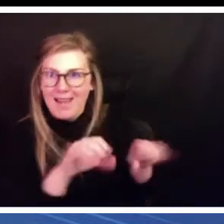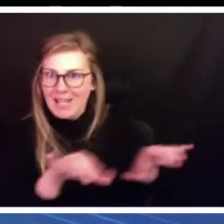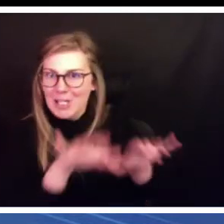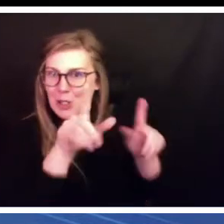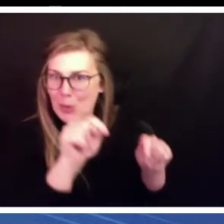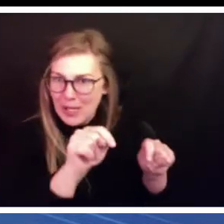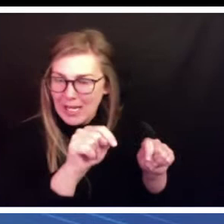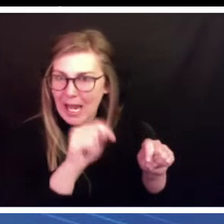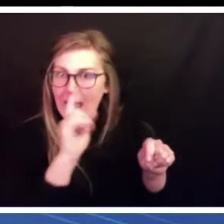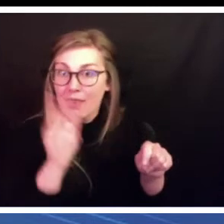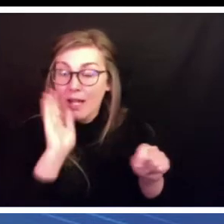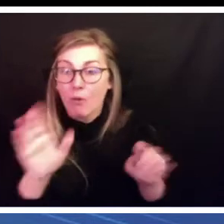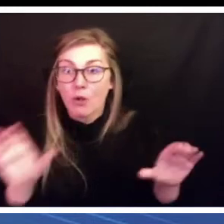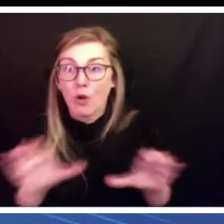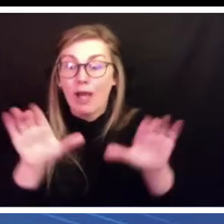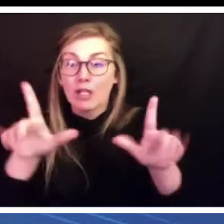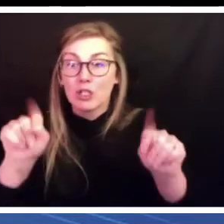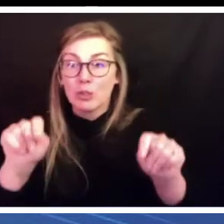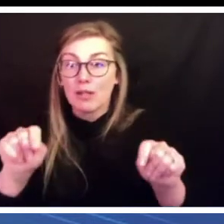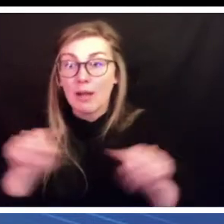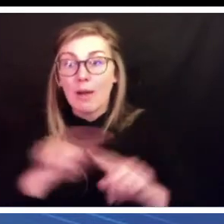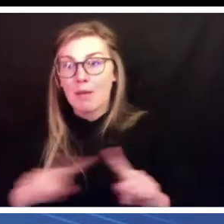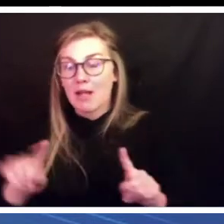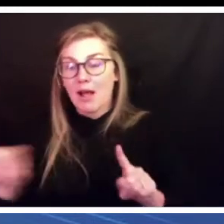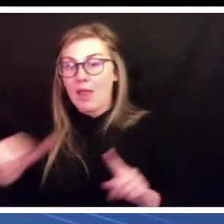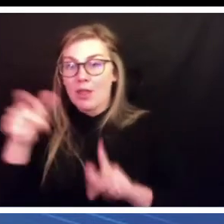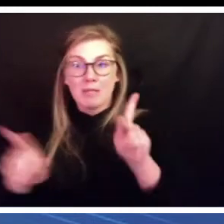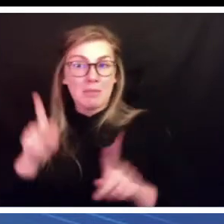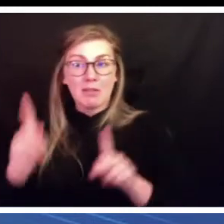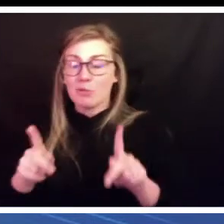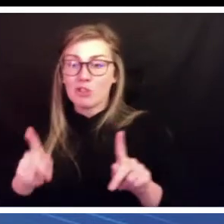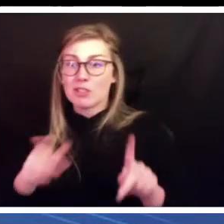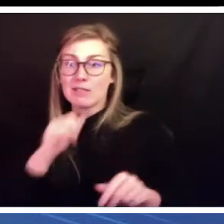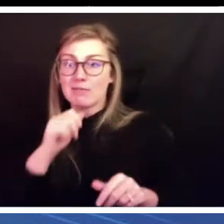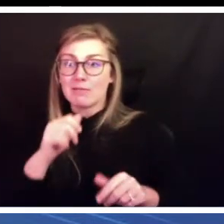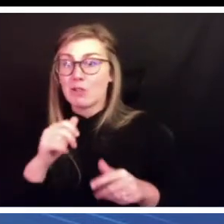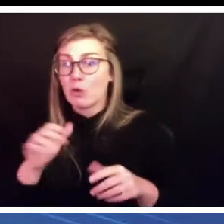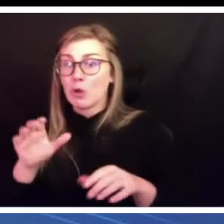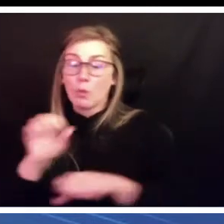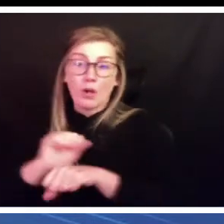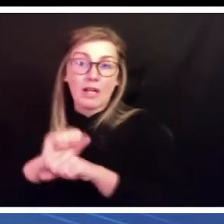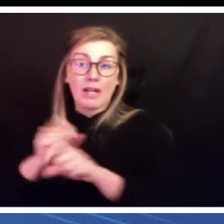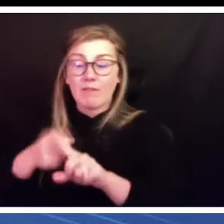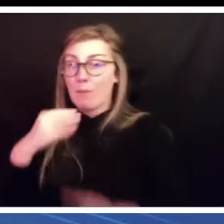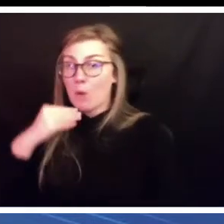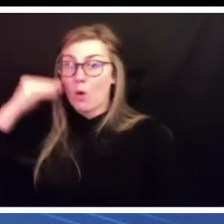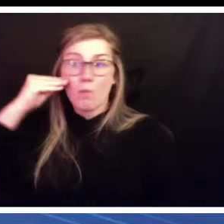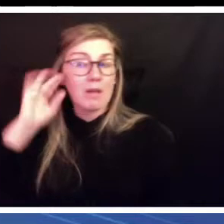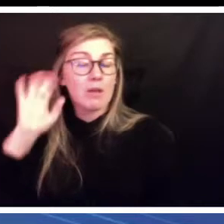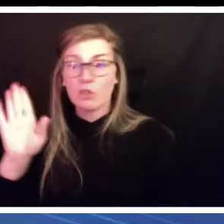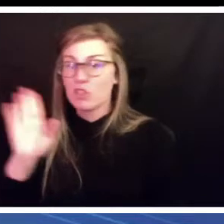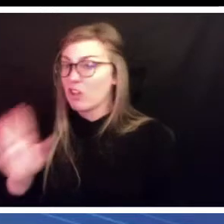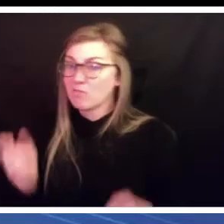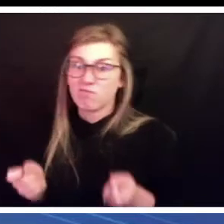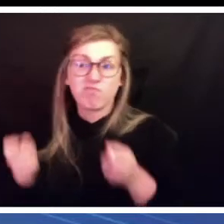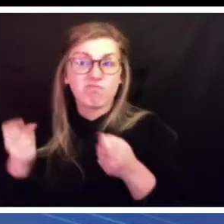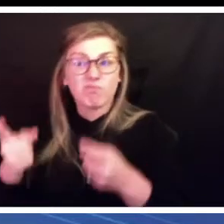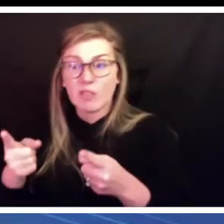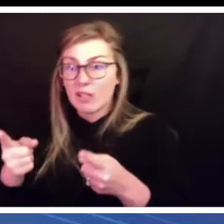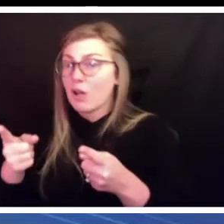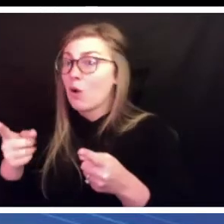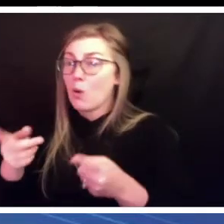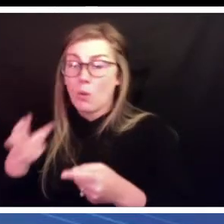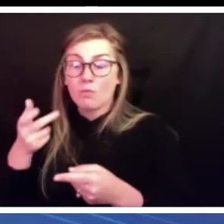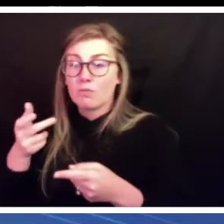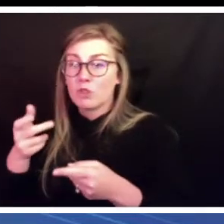because of the virtual world, media, of course, some people are working with media at home and they're doing a lot of this work from home. So they're having the opportunity to watch some media.